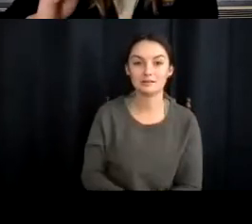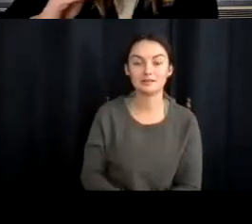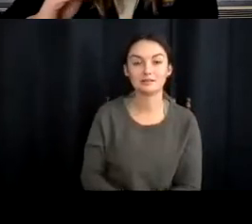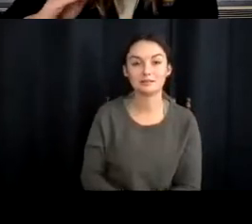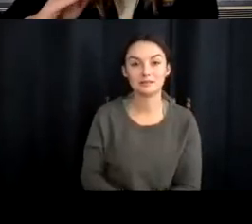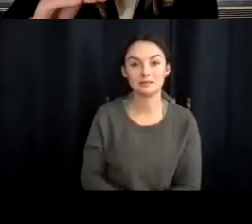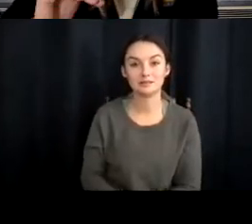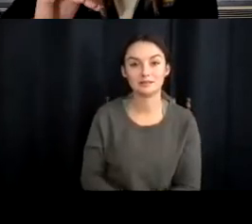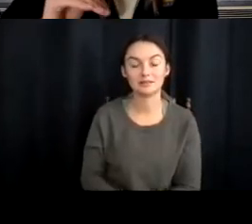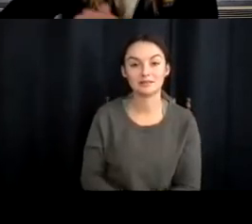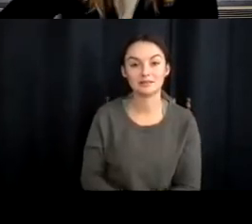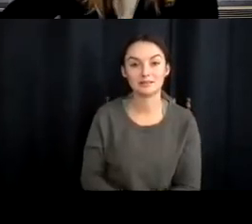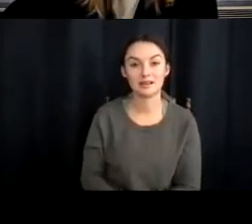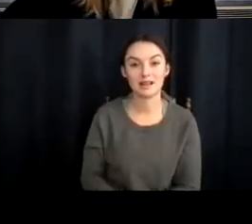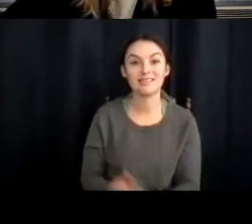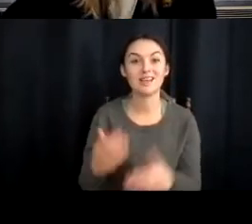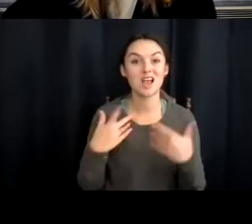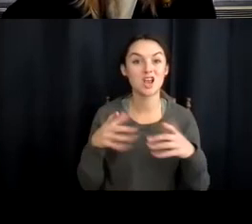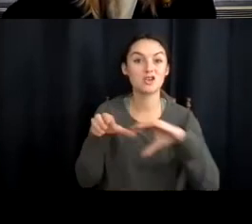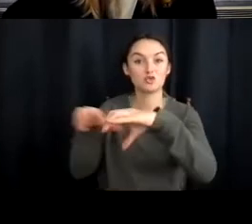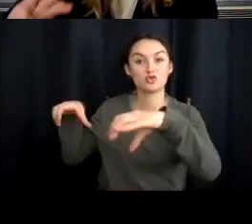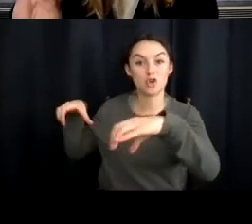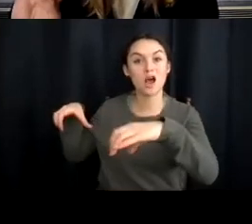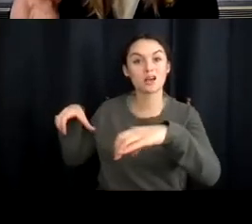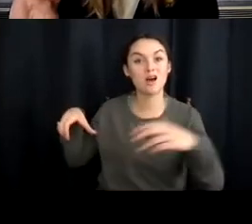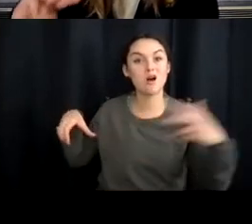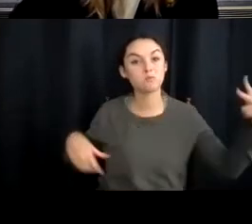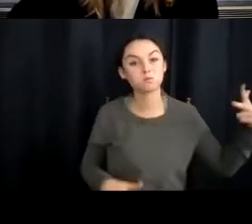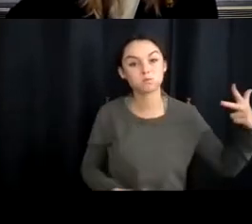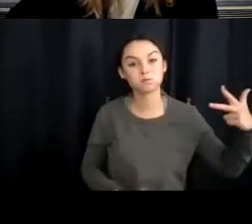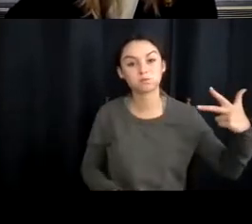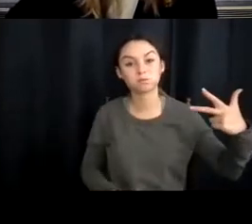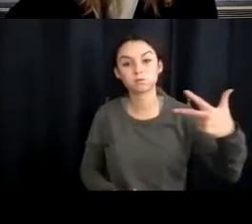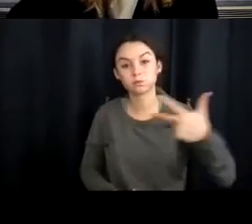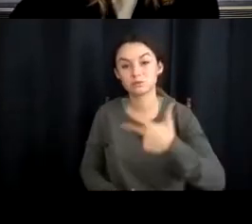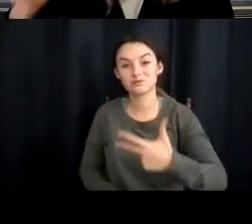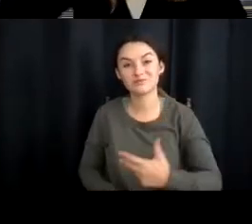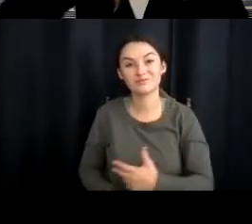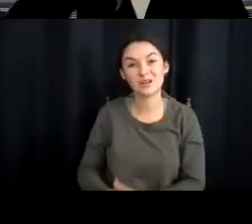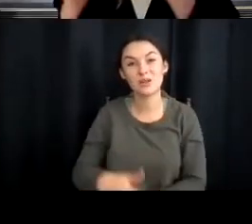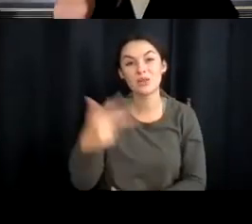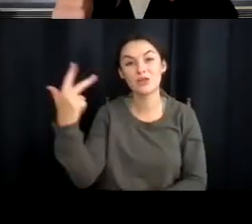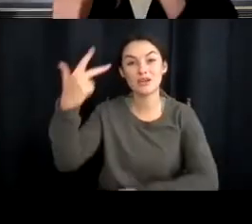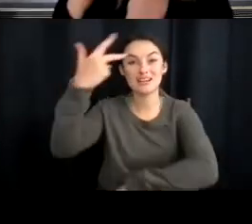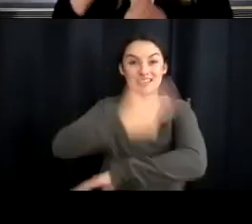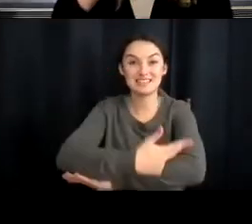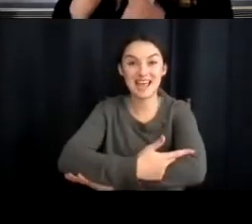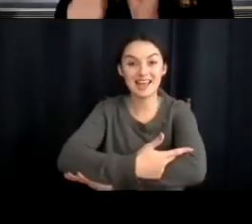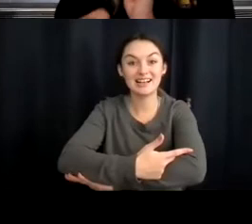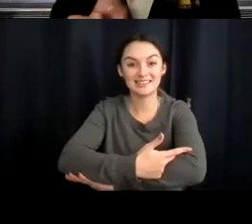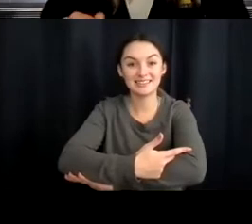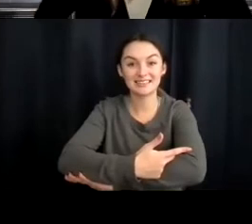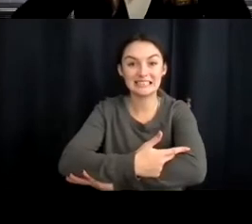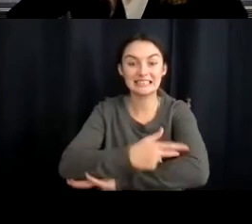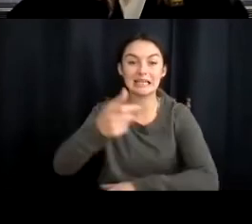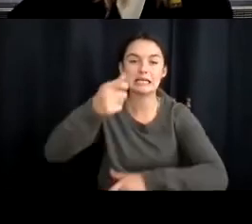flatbed truck from Portland to Salem. And after he made it here, it took 3 days just to get him on the top of our building. They had to use a pulley and lever system, which I